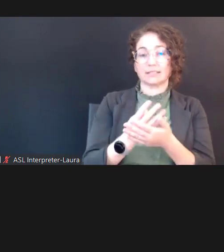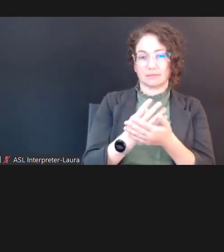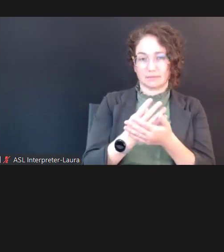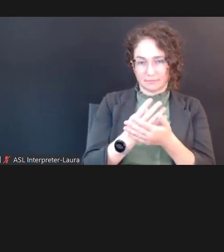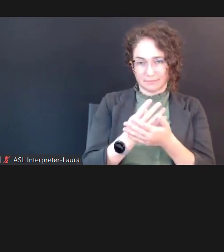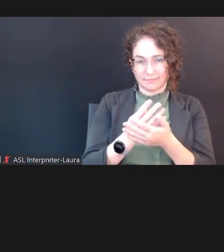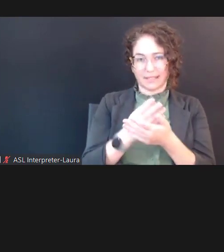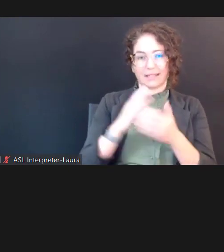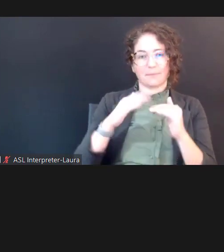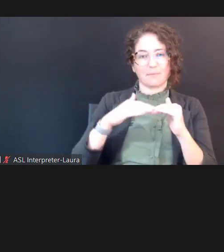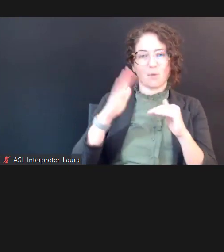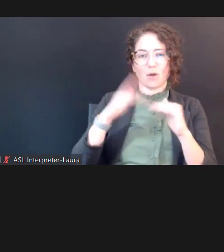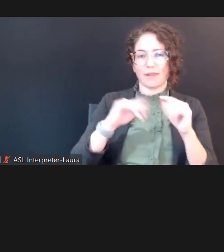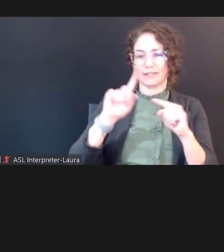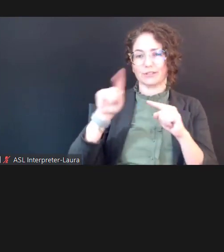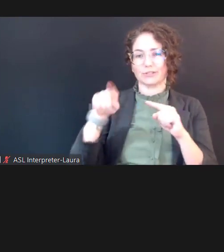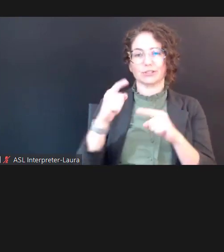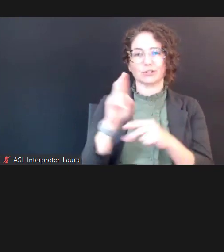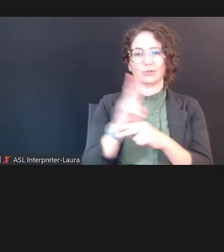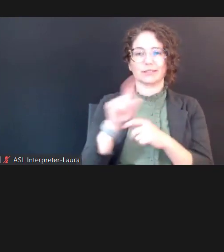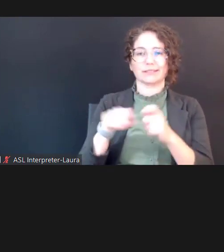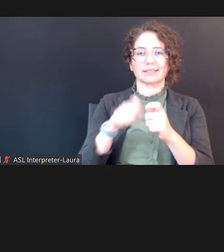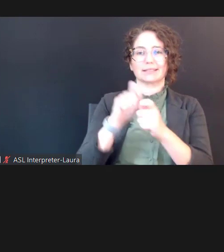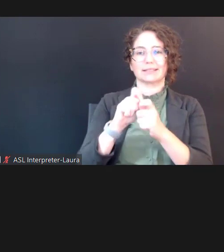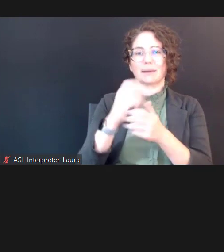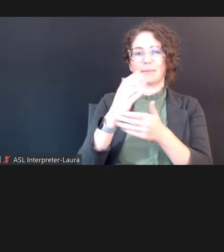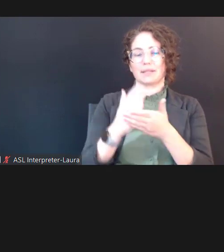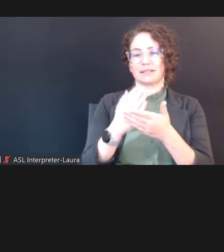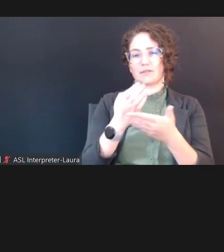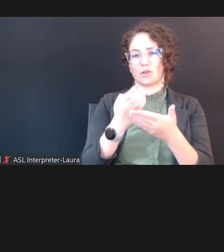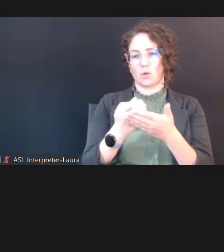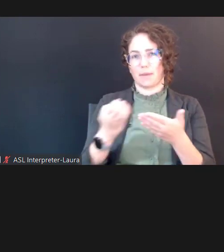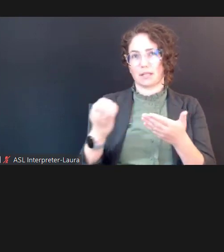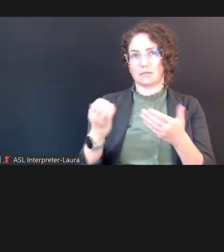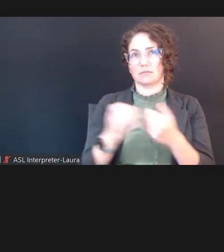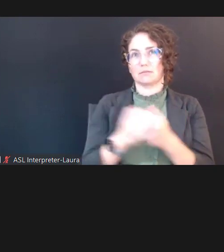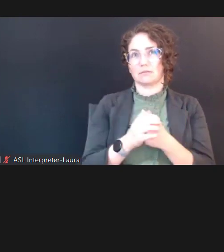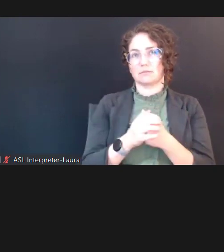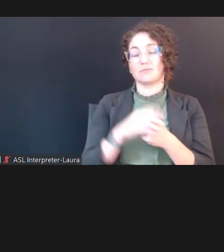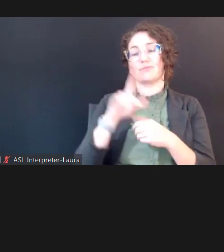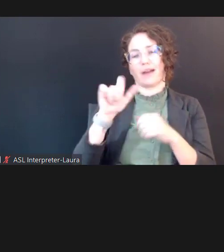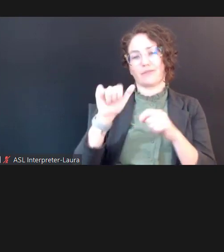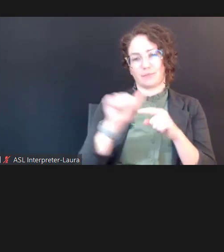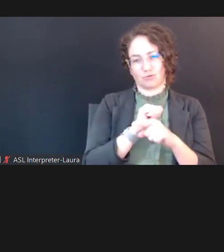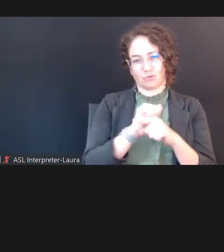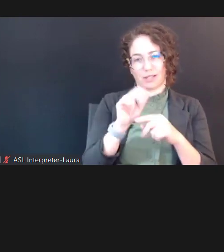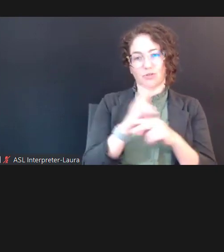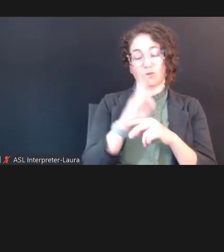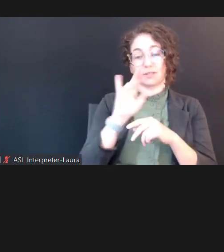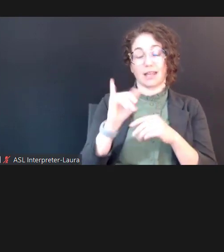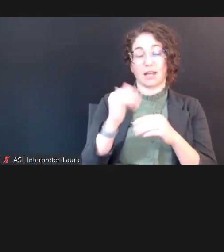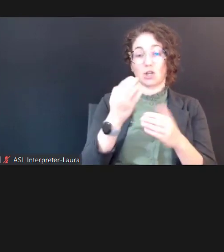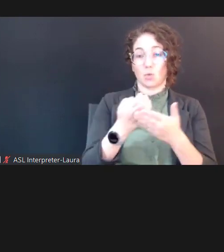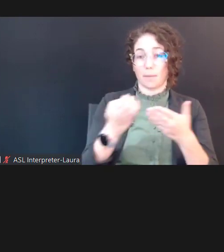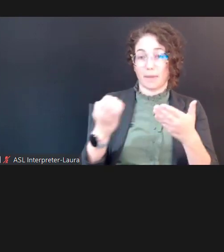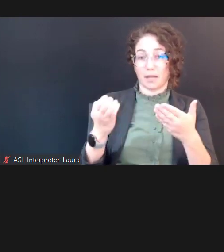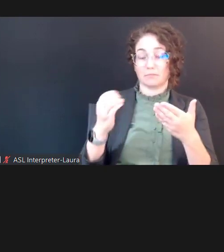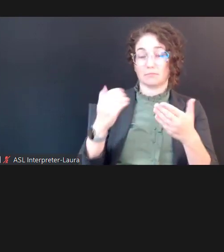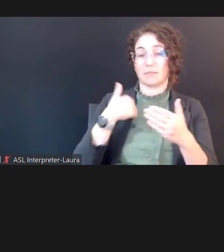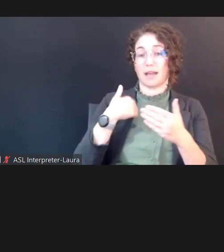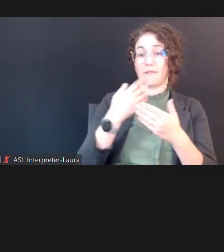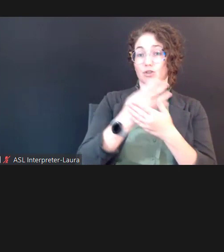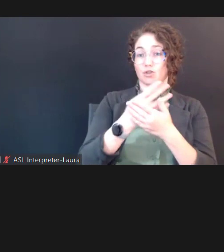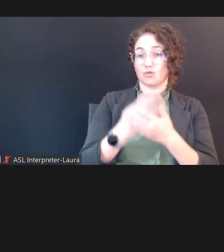is more than just using a designated piece of equipment. You have to be trained to use that equipment and have a screening